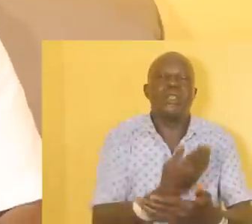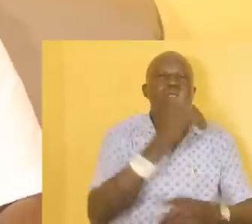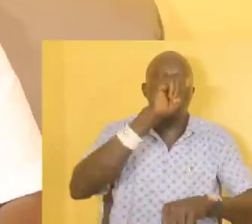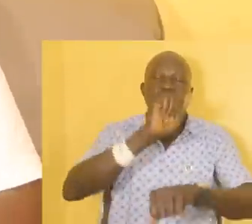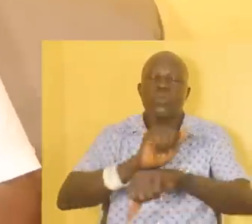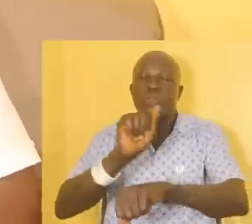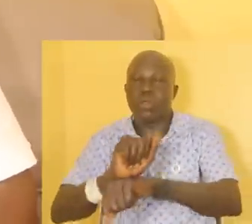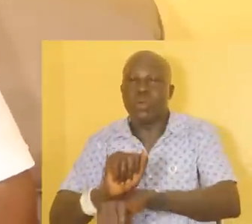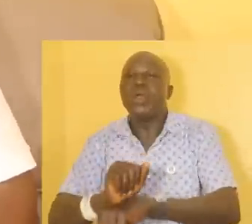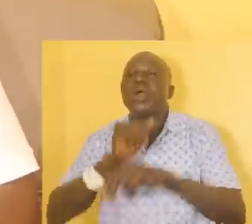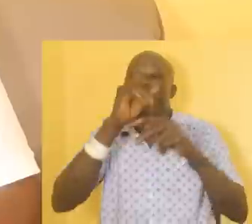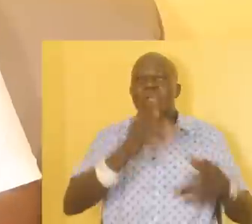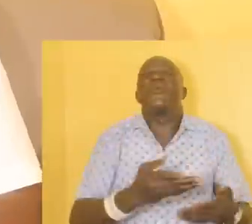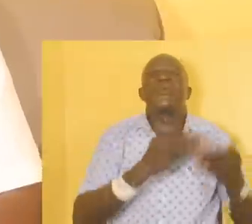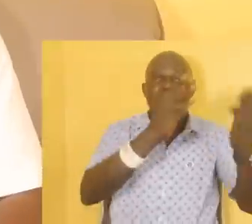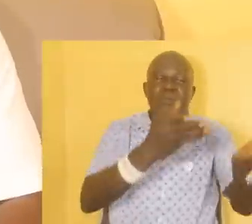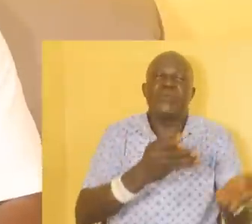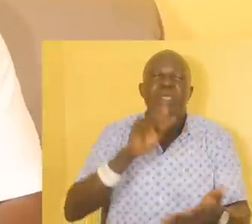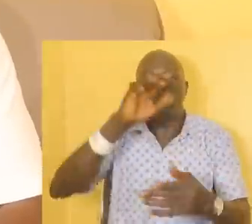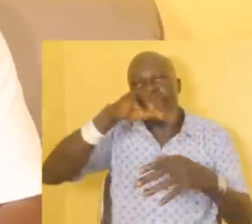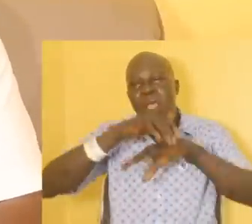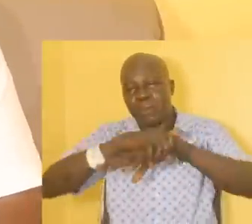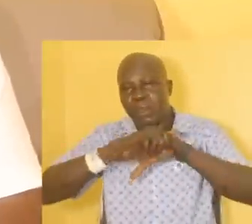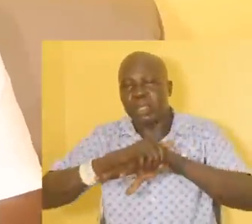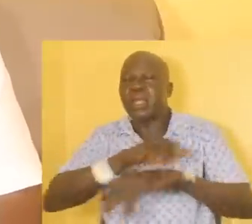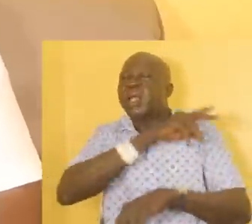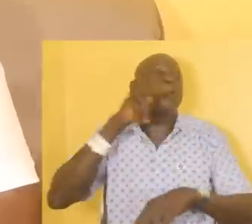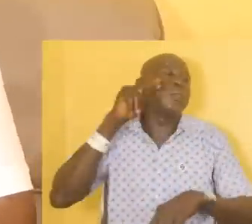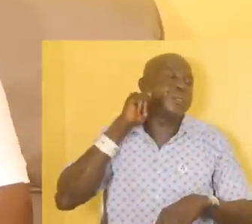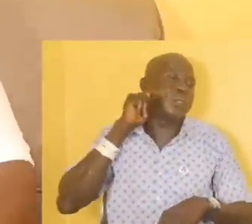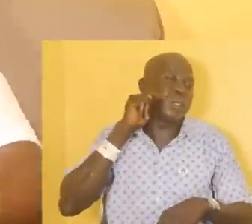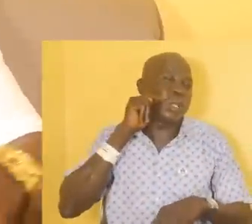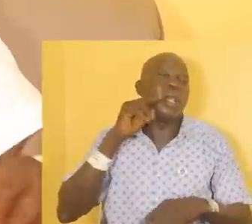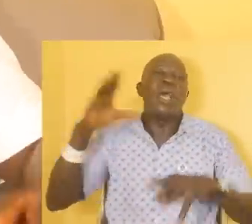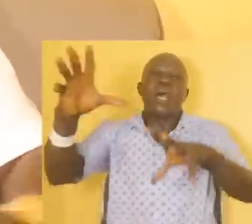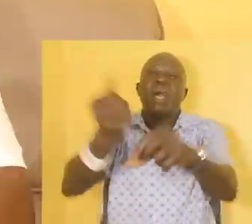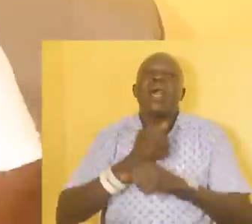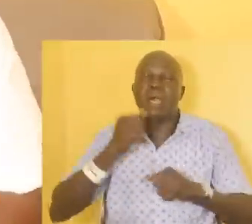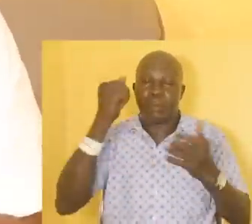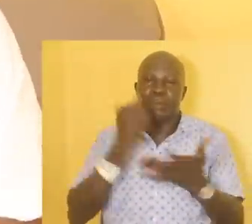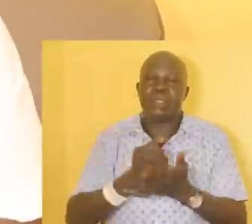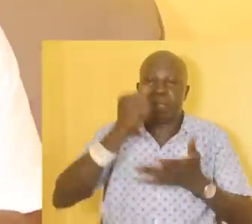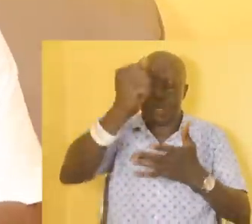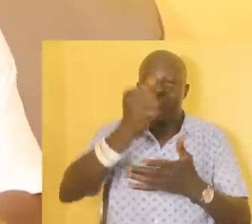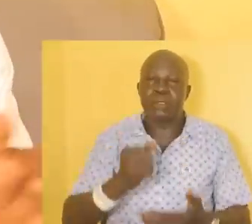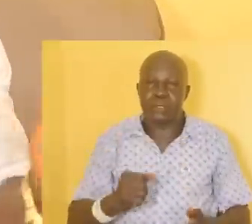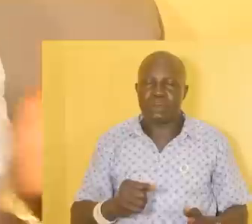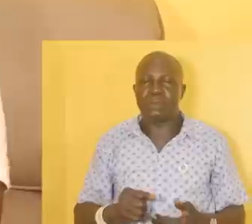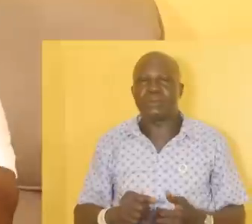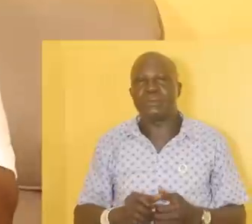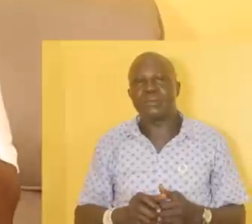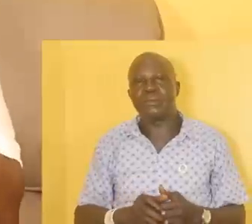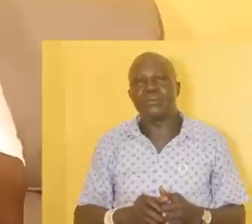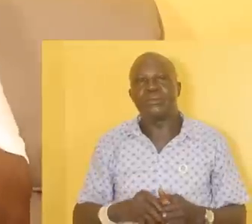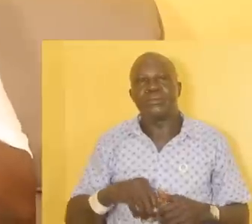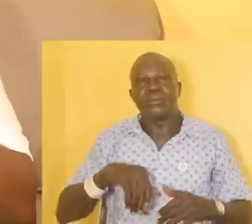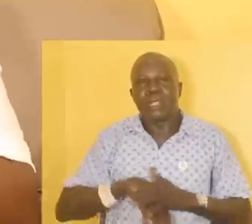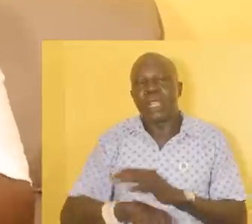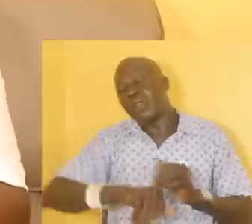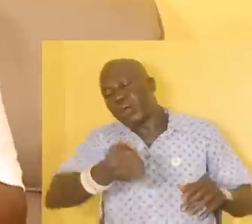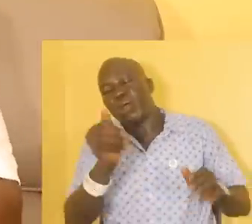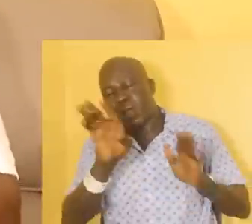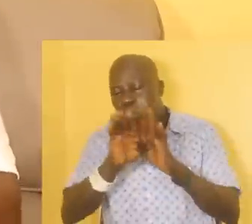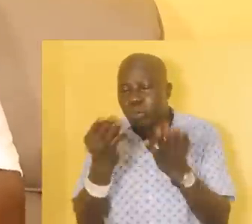for admission. Or admission. She left party to our brother Nigeria. Oh yeah, God. Amen. Receive it. Let me announce